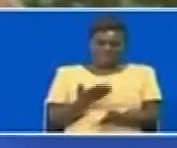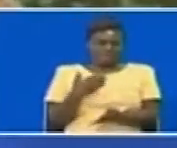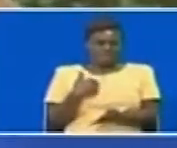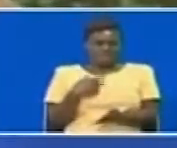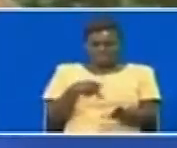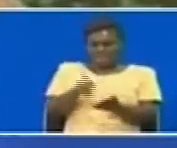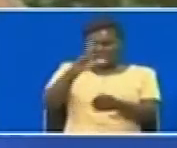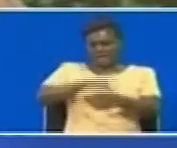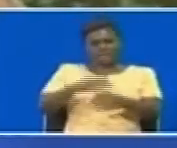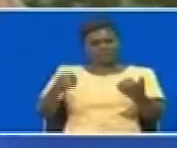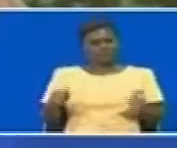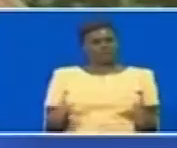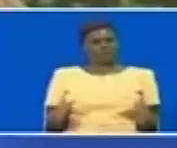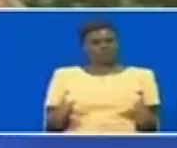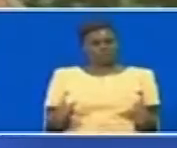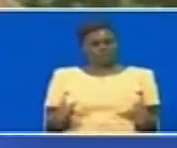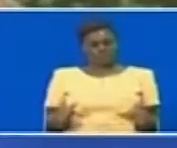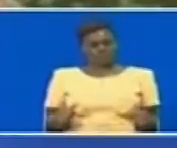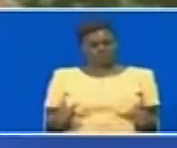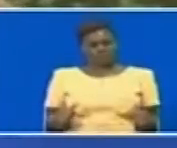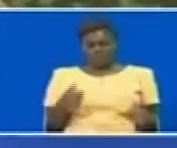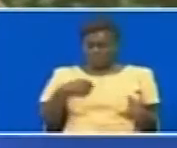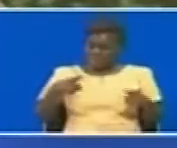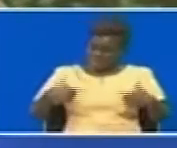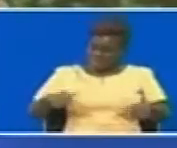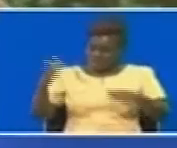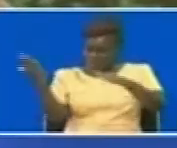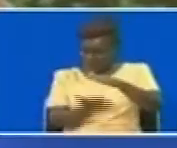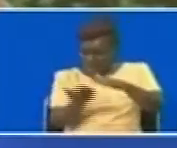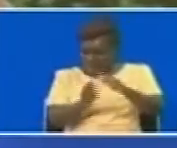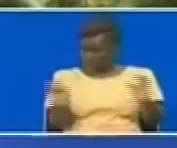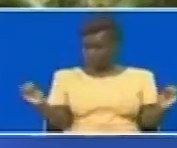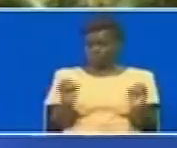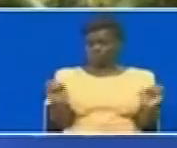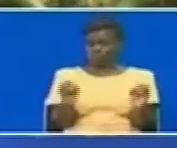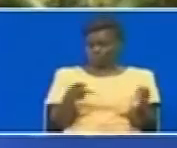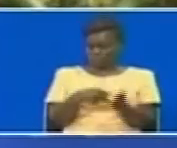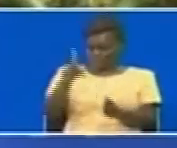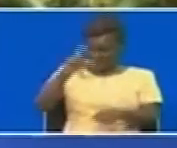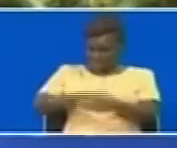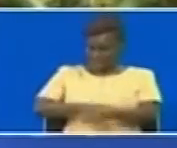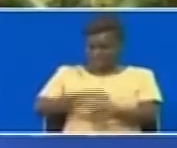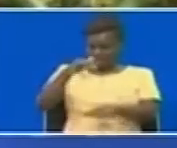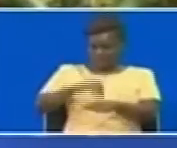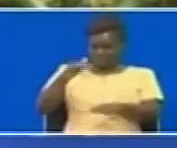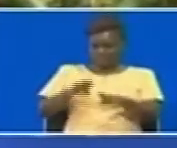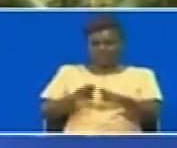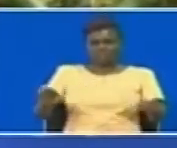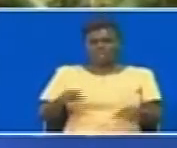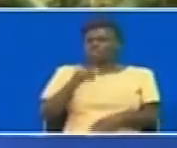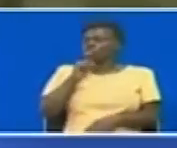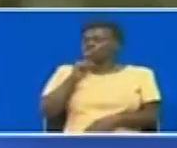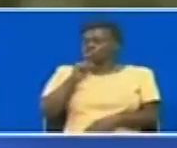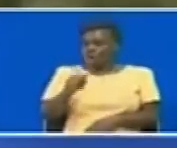kompensatiwa. Mimi siwezi kubali mahindi yangu ikatwe kama hiyo chafanya nini? Si kompensatiwa. The affected farms are not supposed